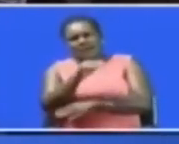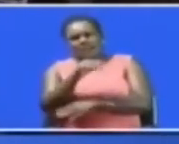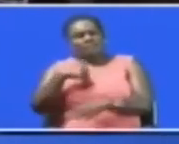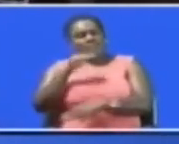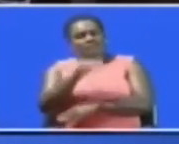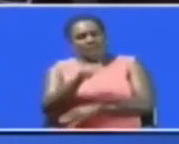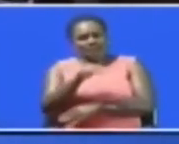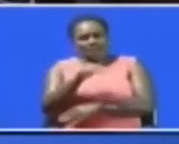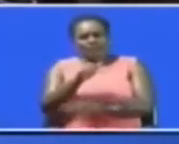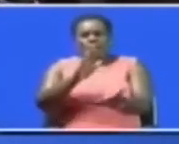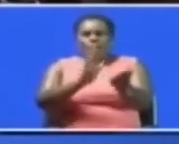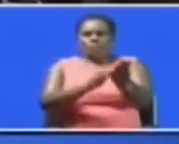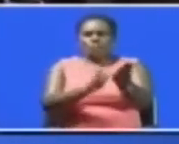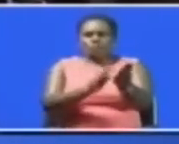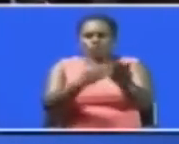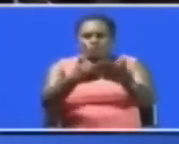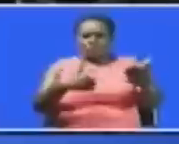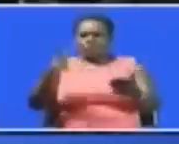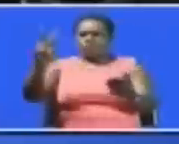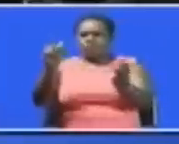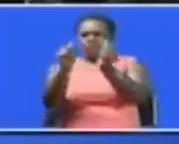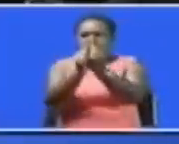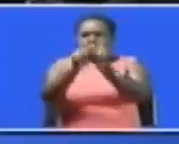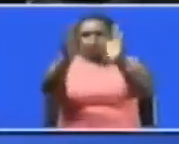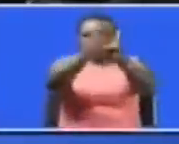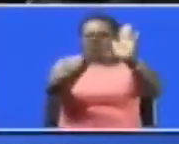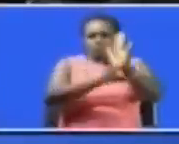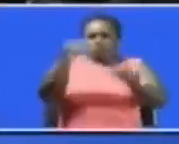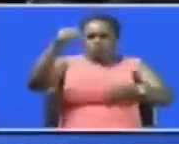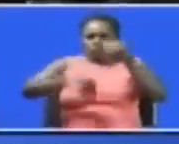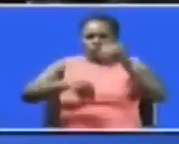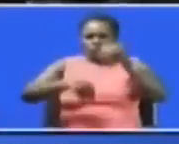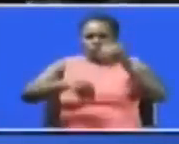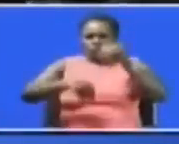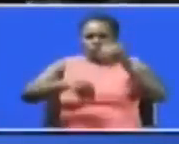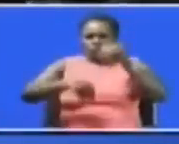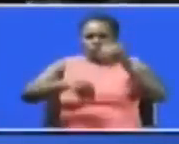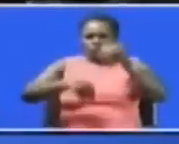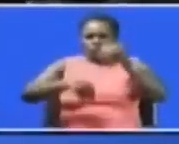Let me put this to you. All the proposals before the 2010 constitution was voted for in that.